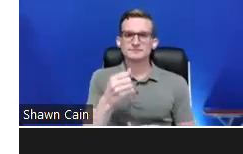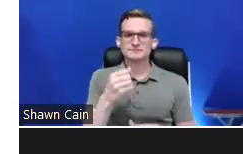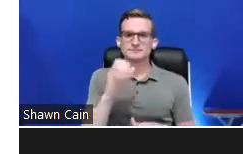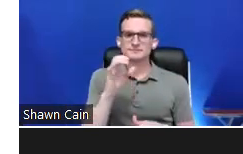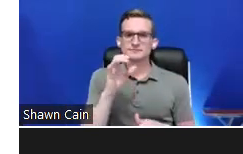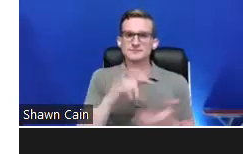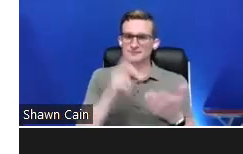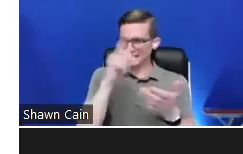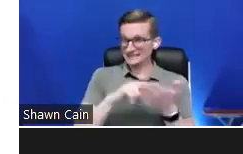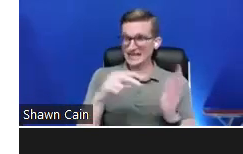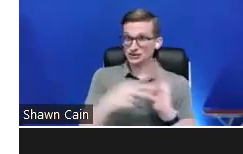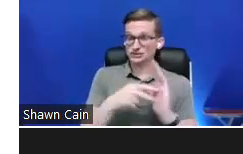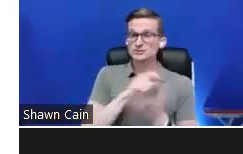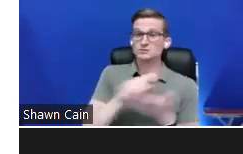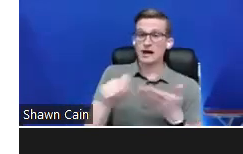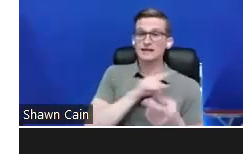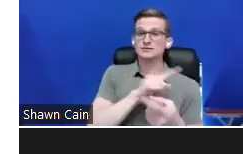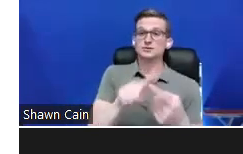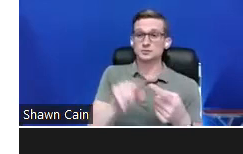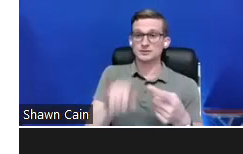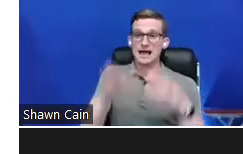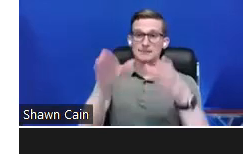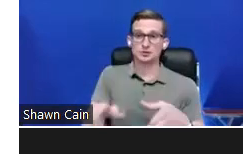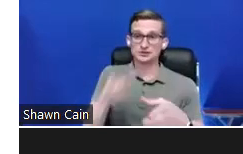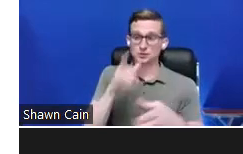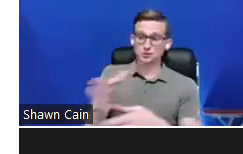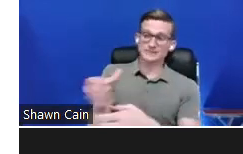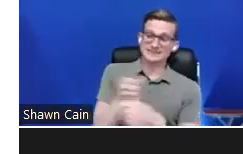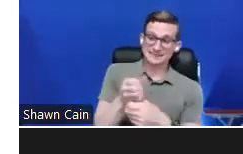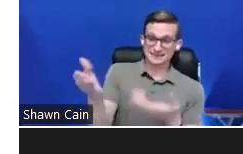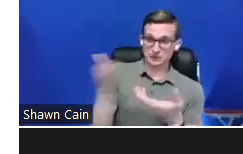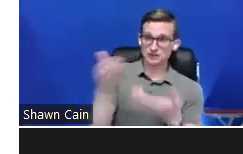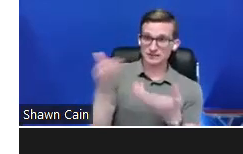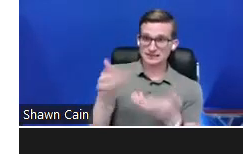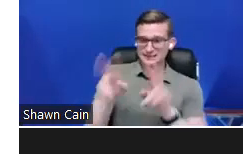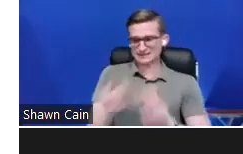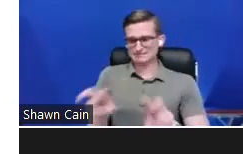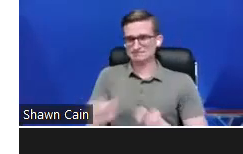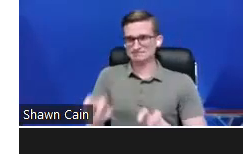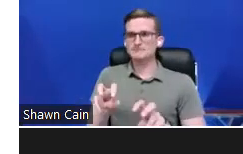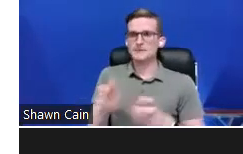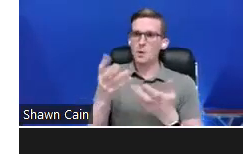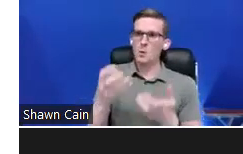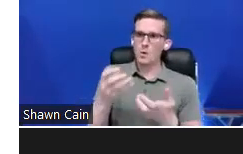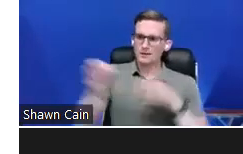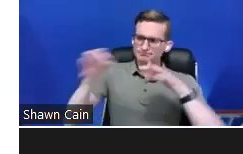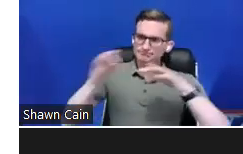the individual who's receiving services to better understand what the service is and why it is beneficial for